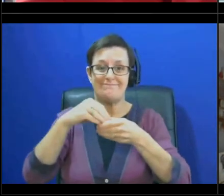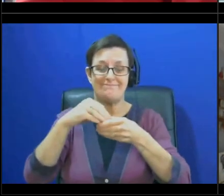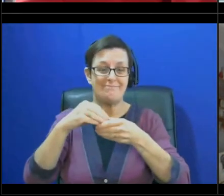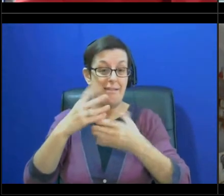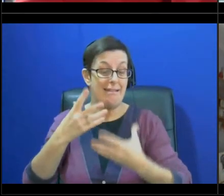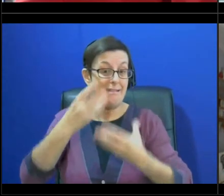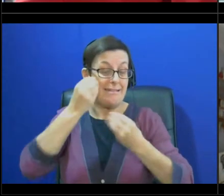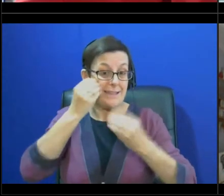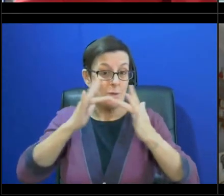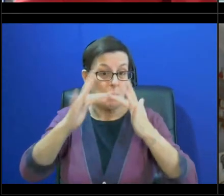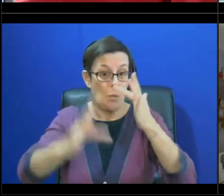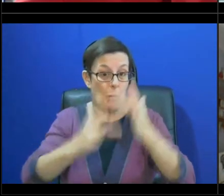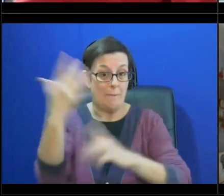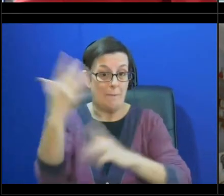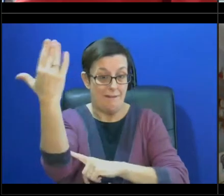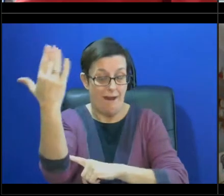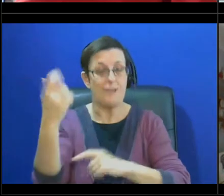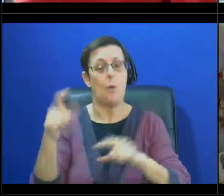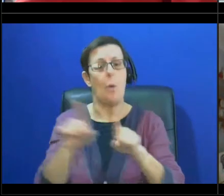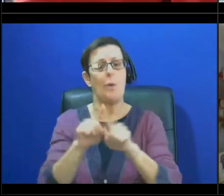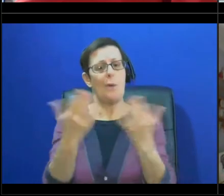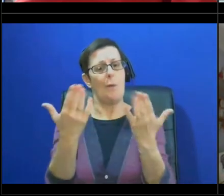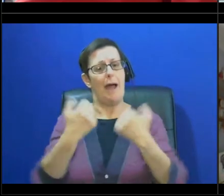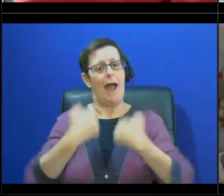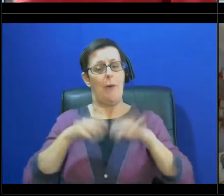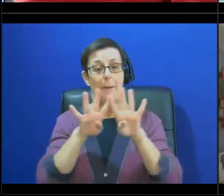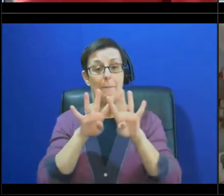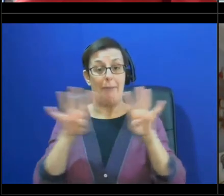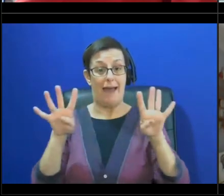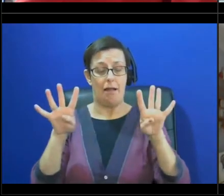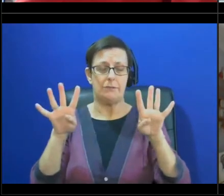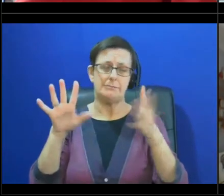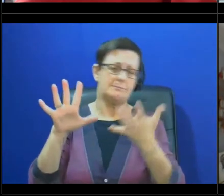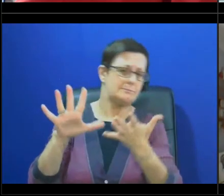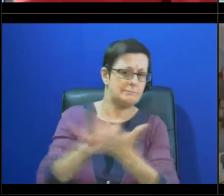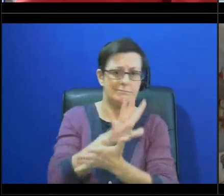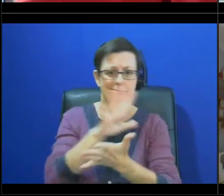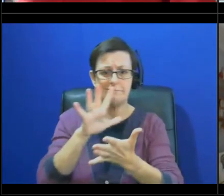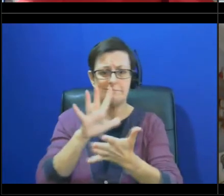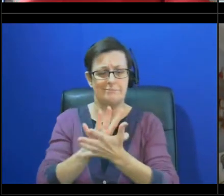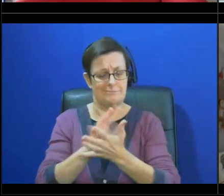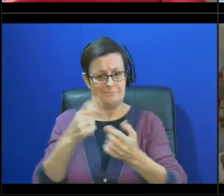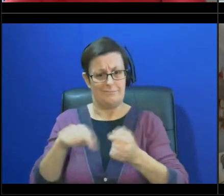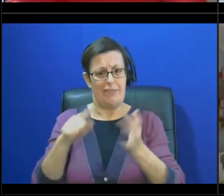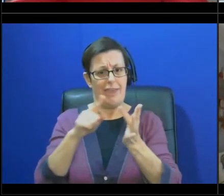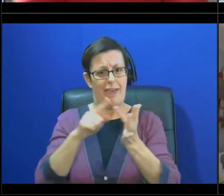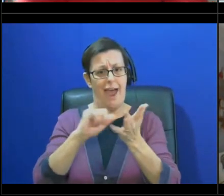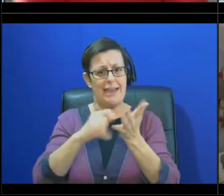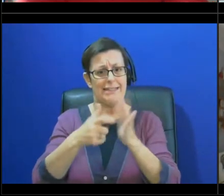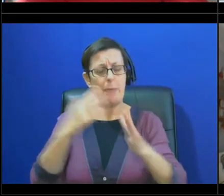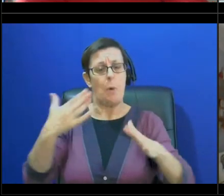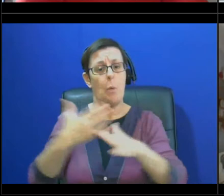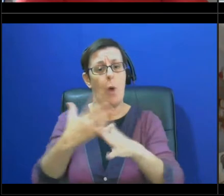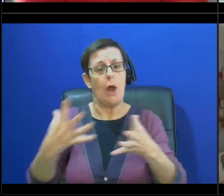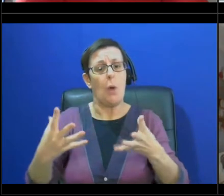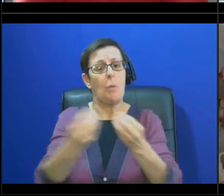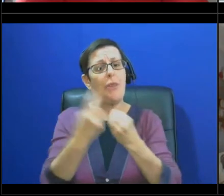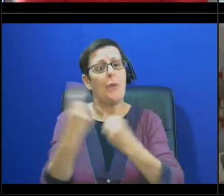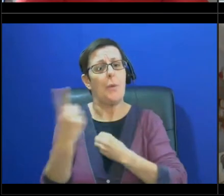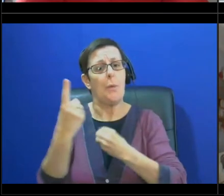who is a panelist of the webinar. We are delighted at the ISM to be working with